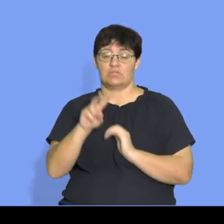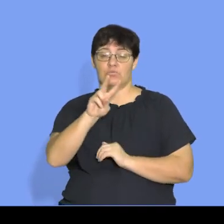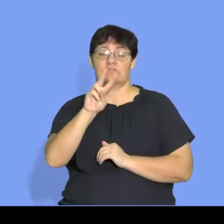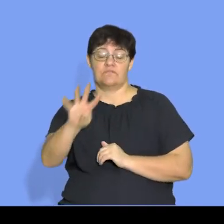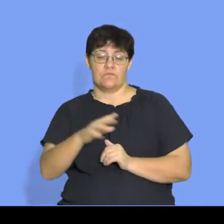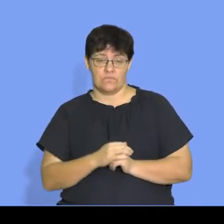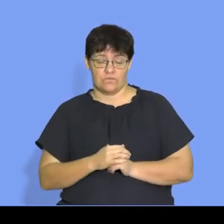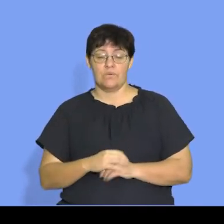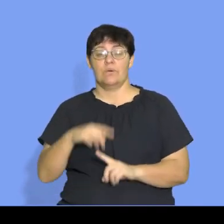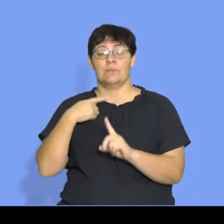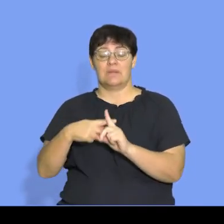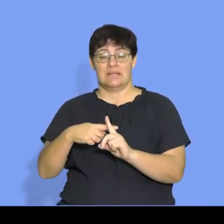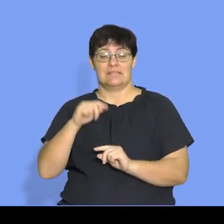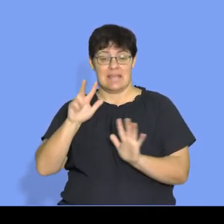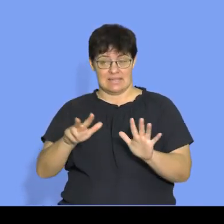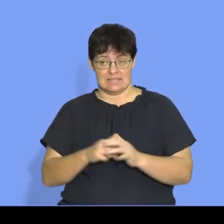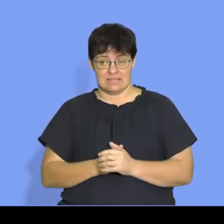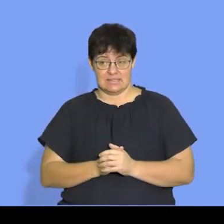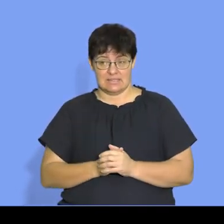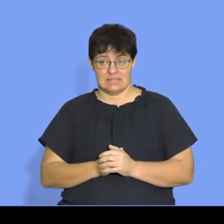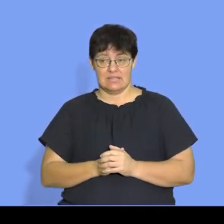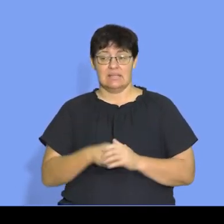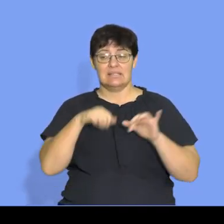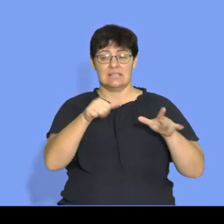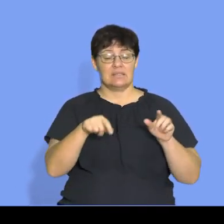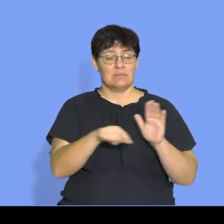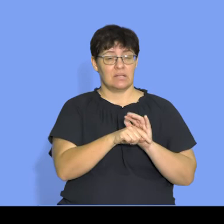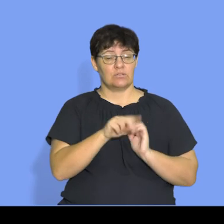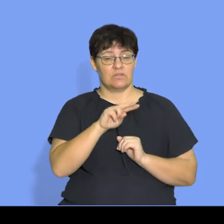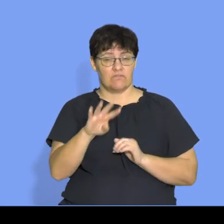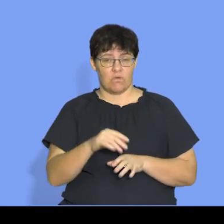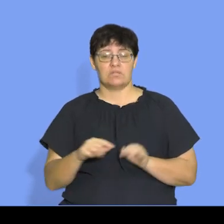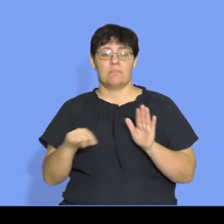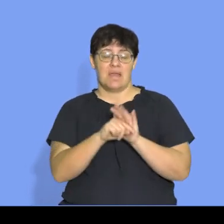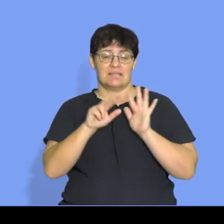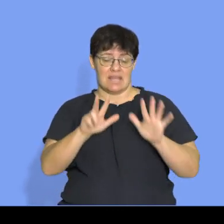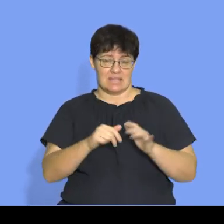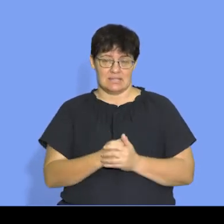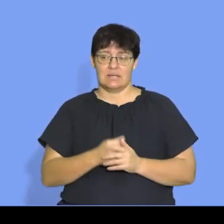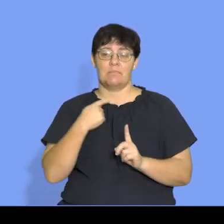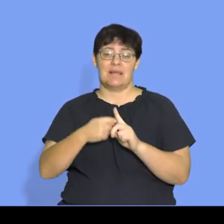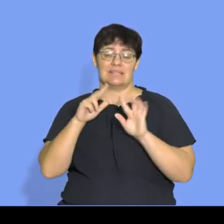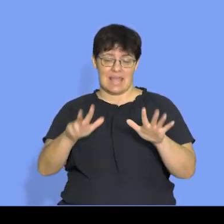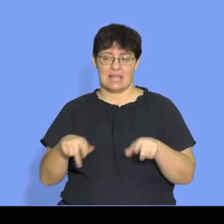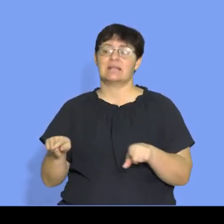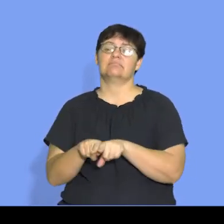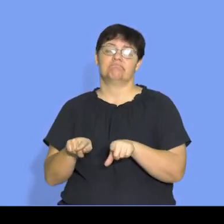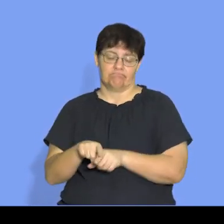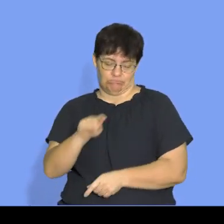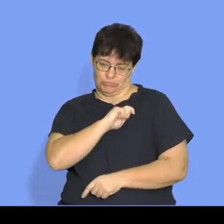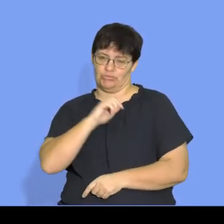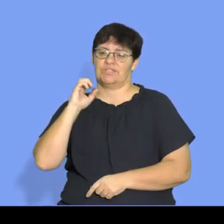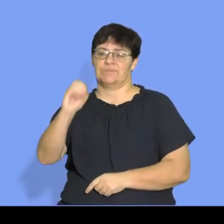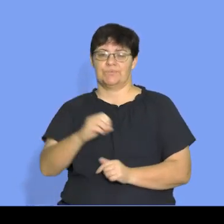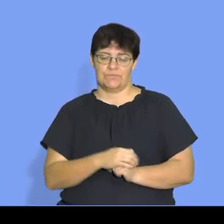24 plus 8. 16 minus 24 will be minus 8 plus 8. It is definitely equal to